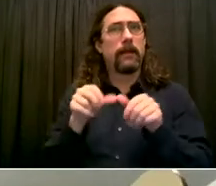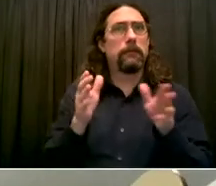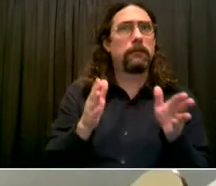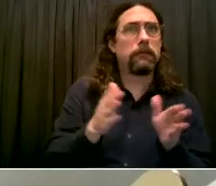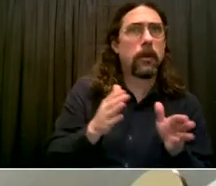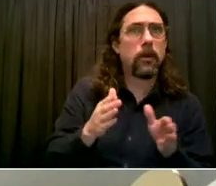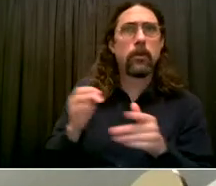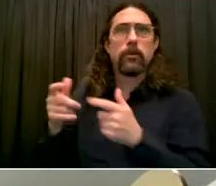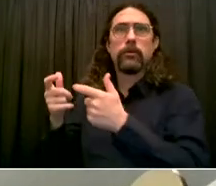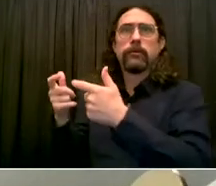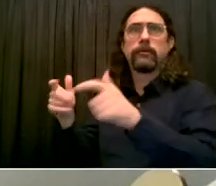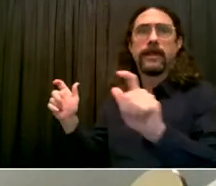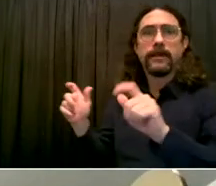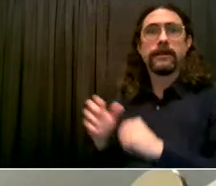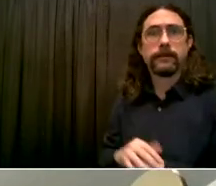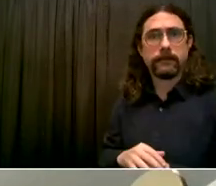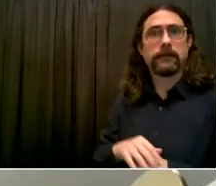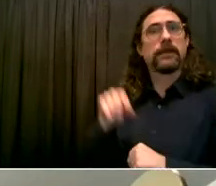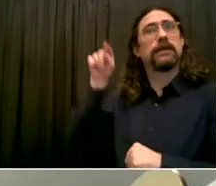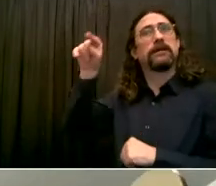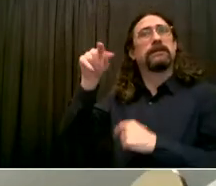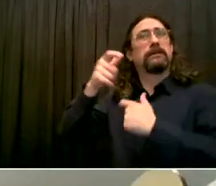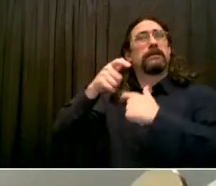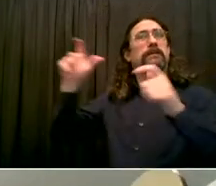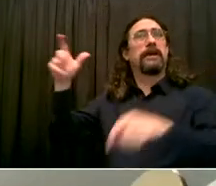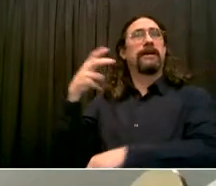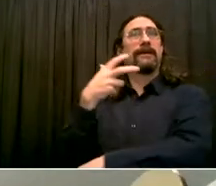New Yorkers and to tear down every single